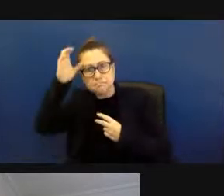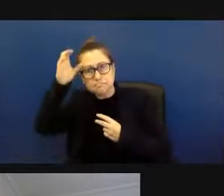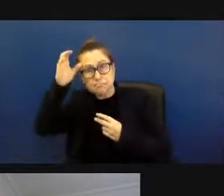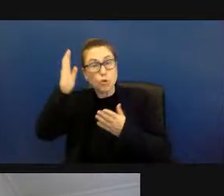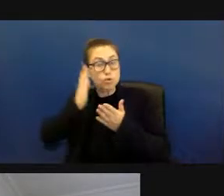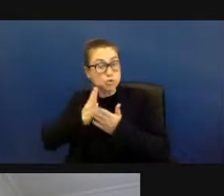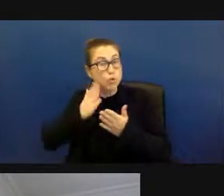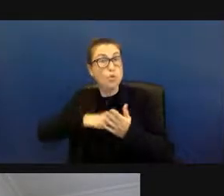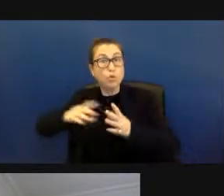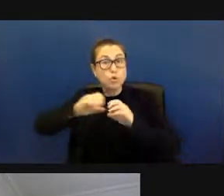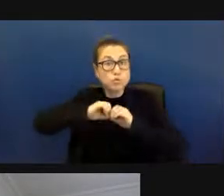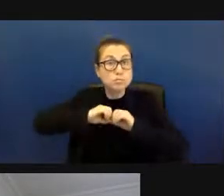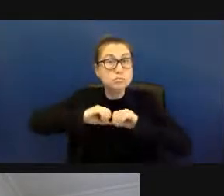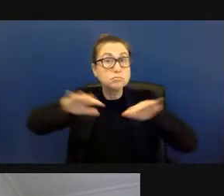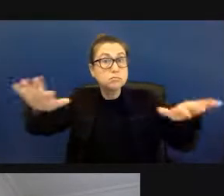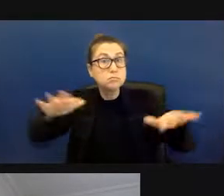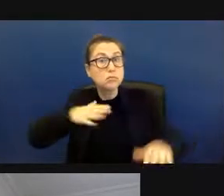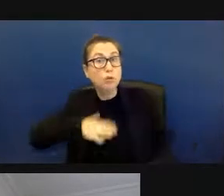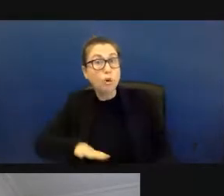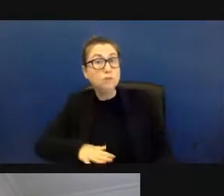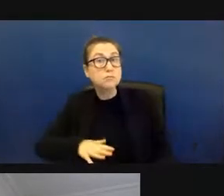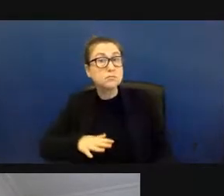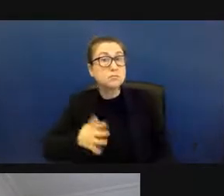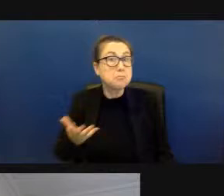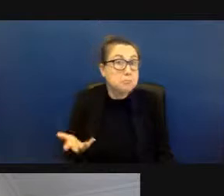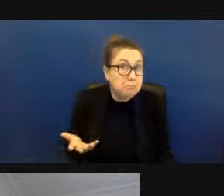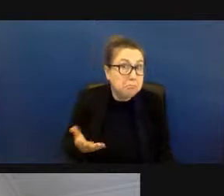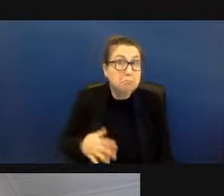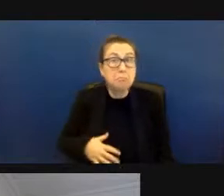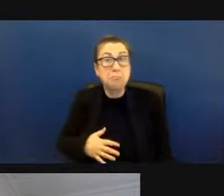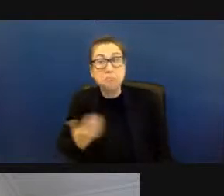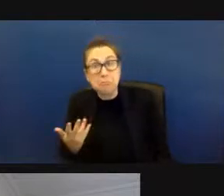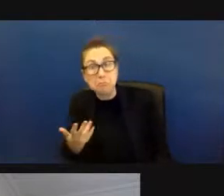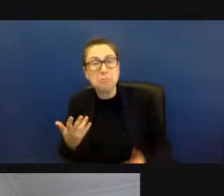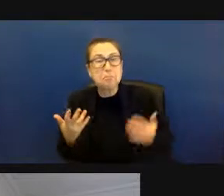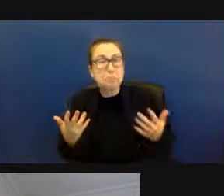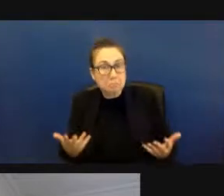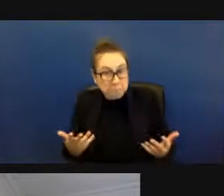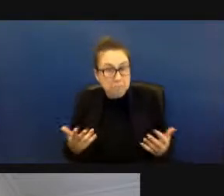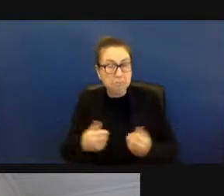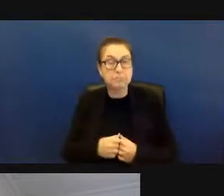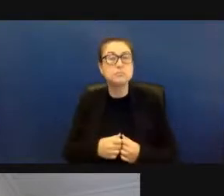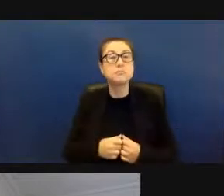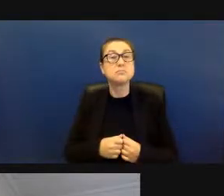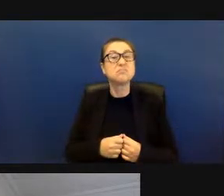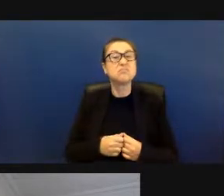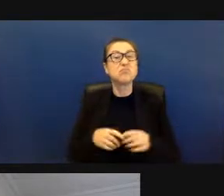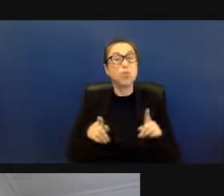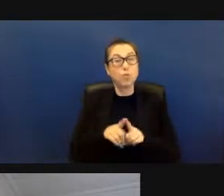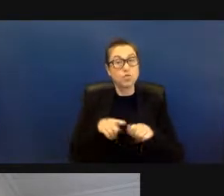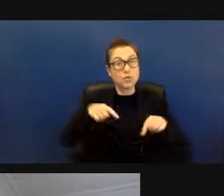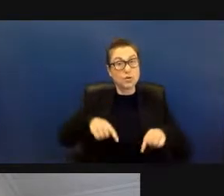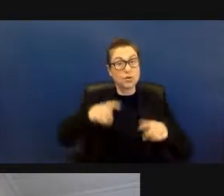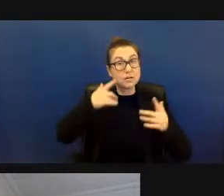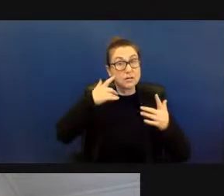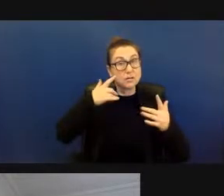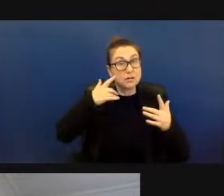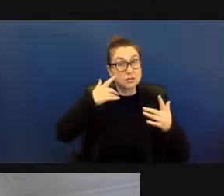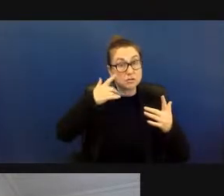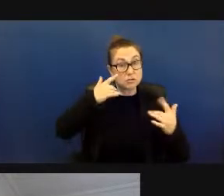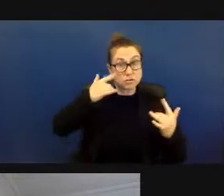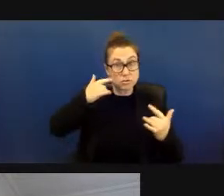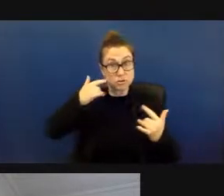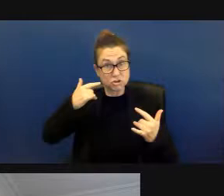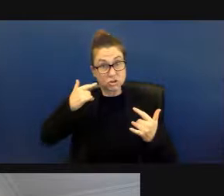people. And a little bit more on that too. Once we finish research studies like this, if it turns out there's